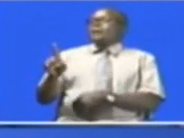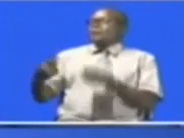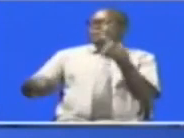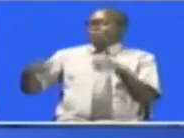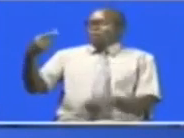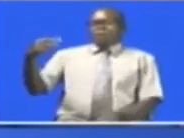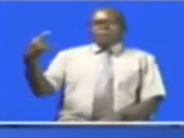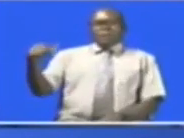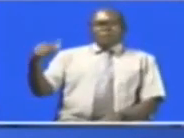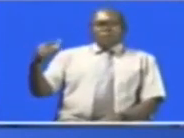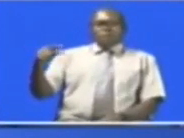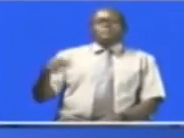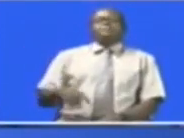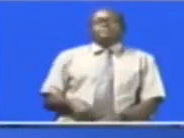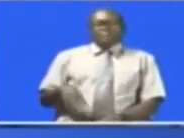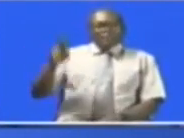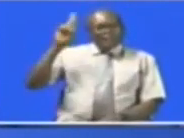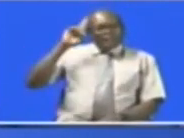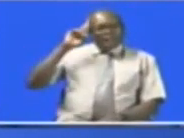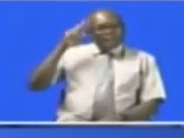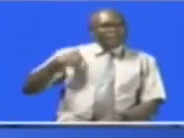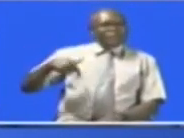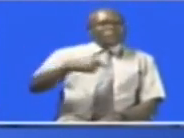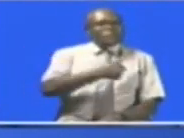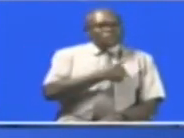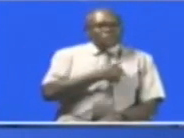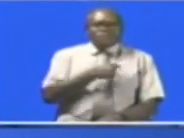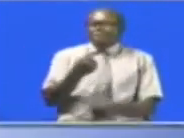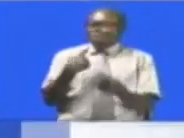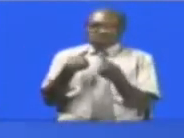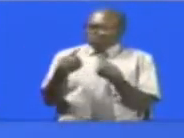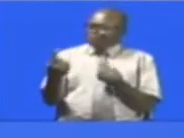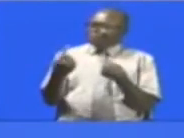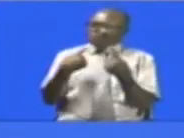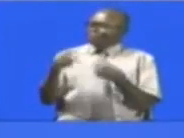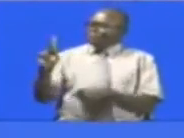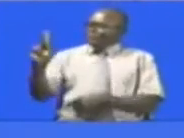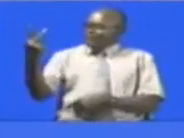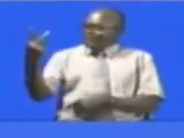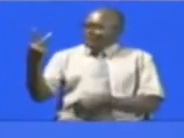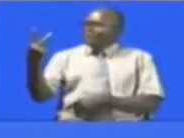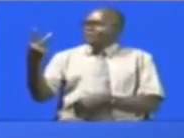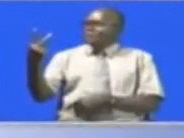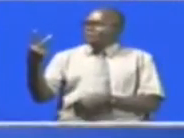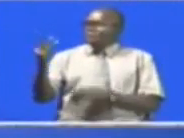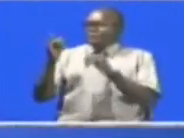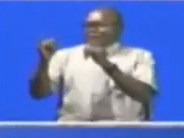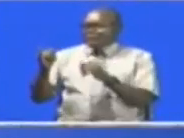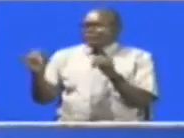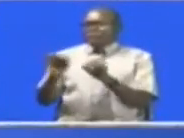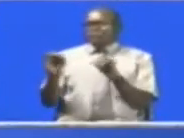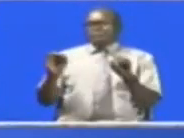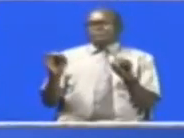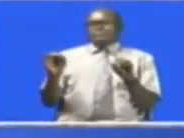medal. And I can remember that we used to talk about Kenya winning, not an